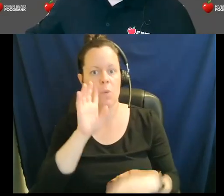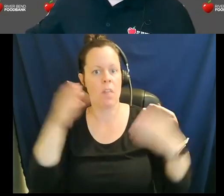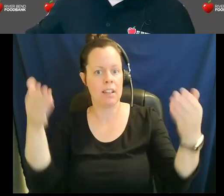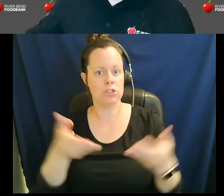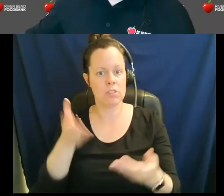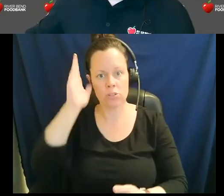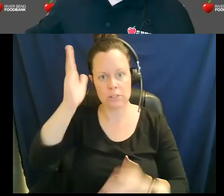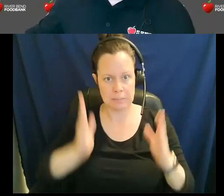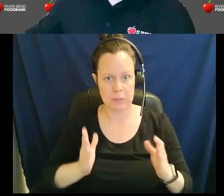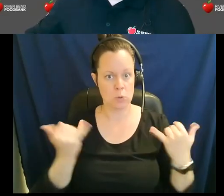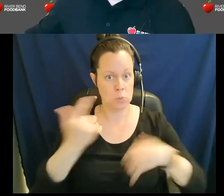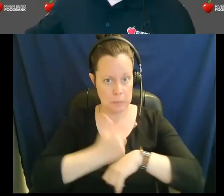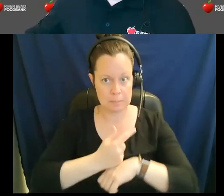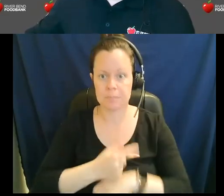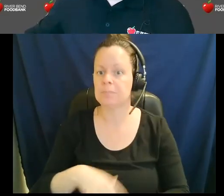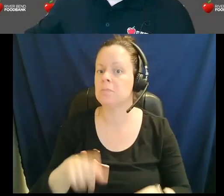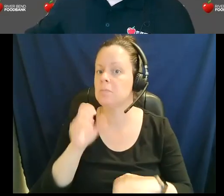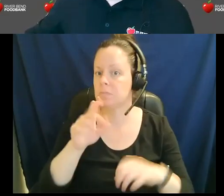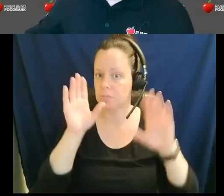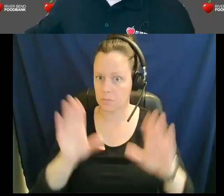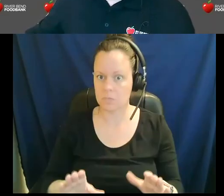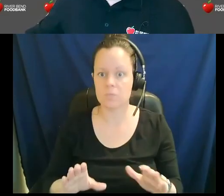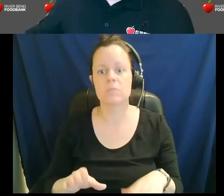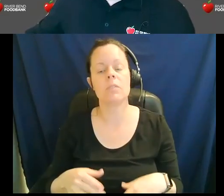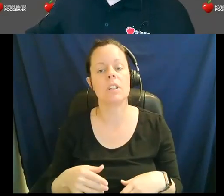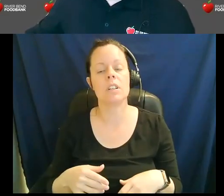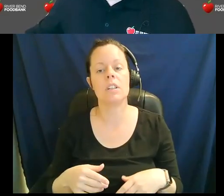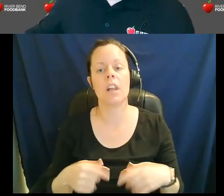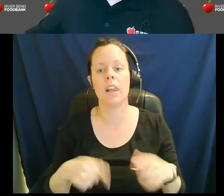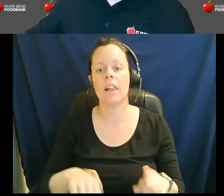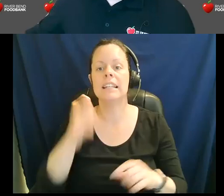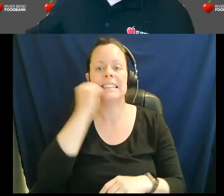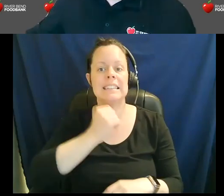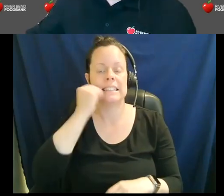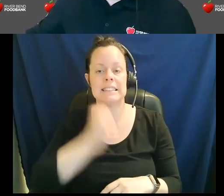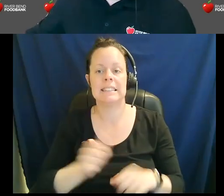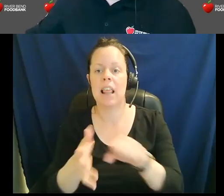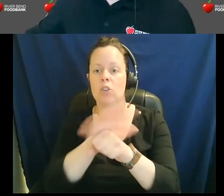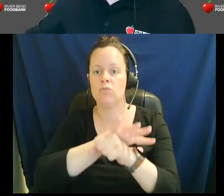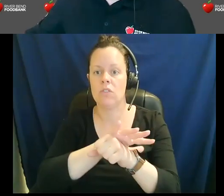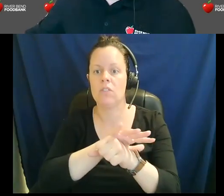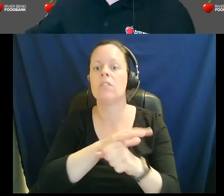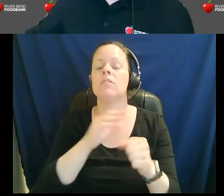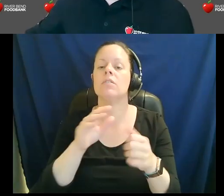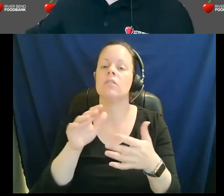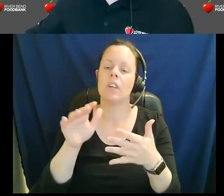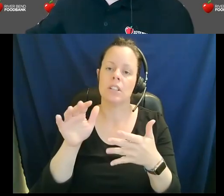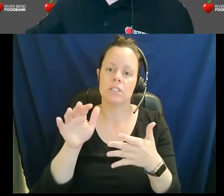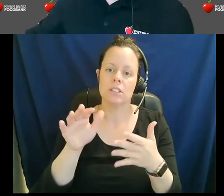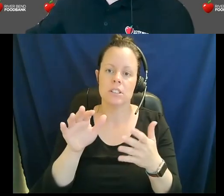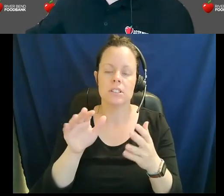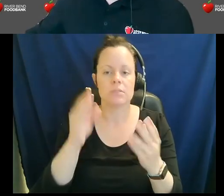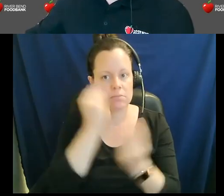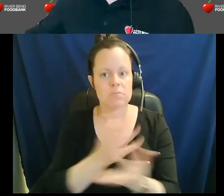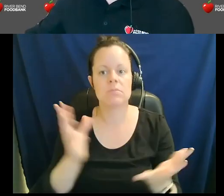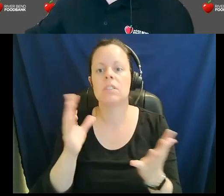today. Great. So during his daily coronavirus press briefings, Governor J.B. Pritzker has